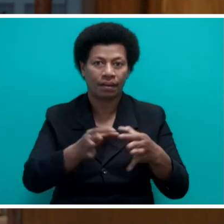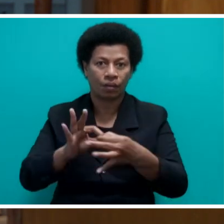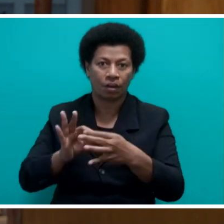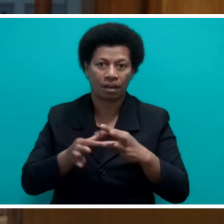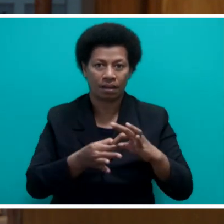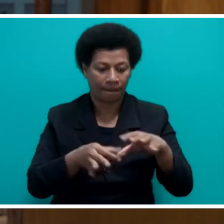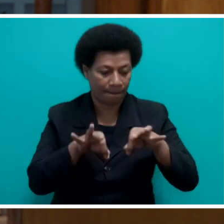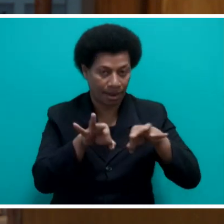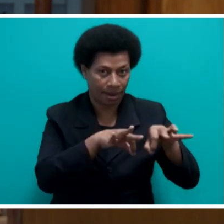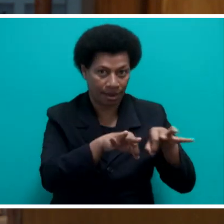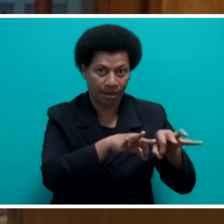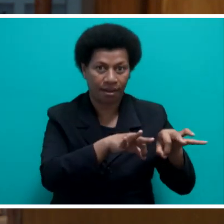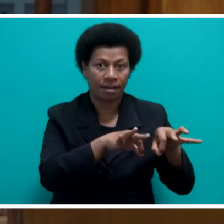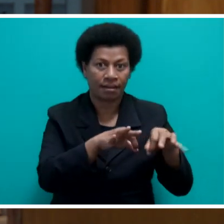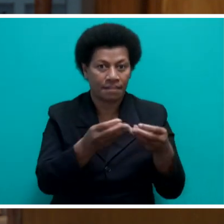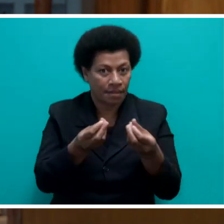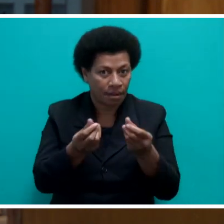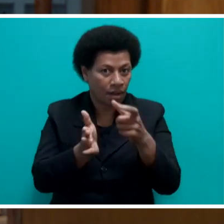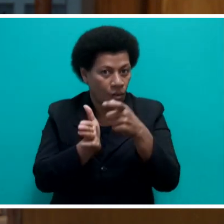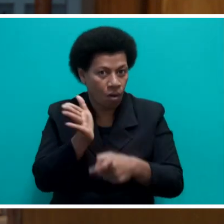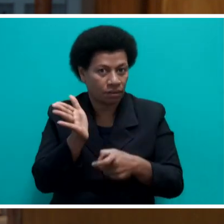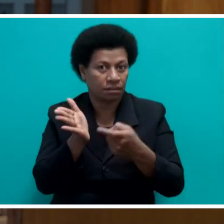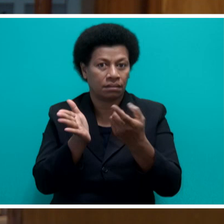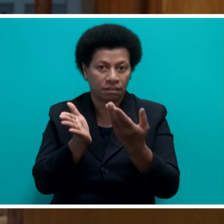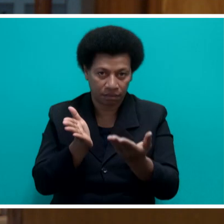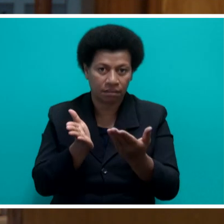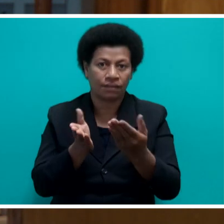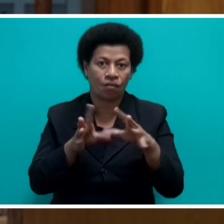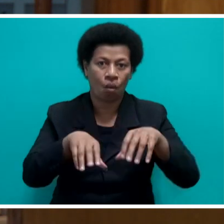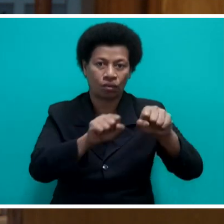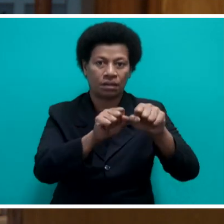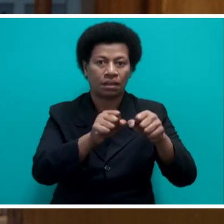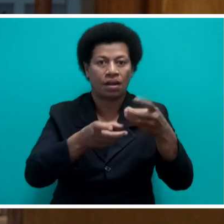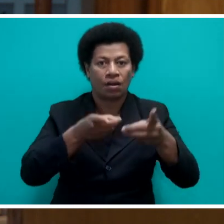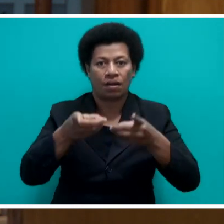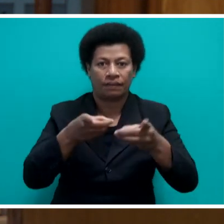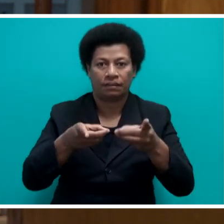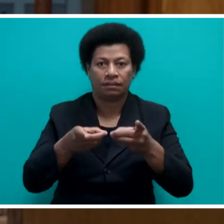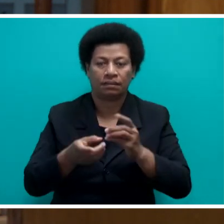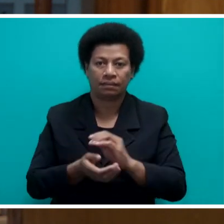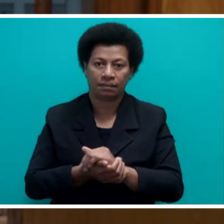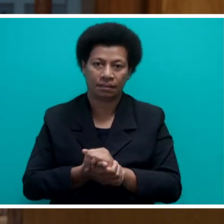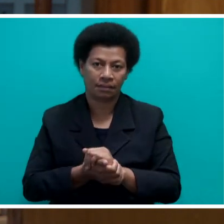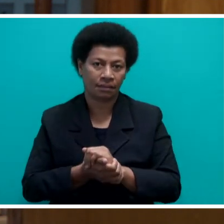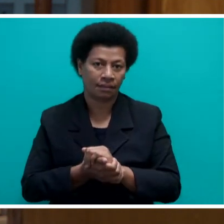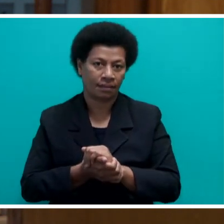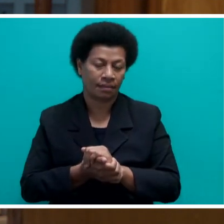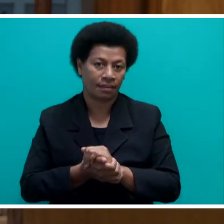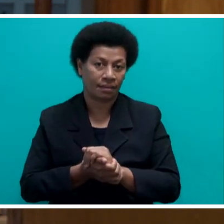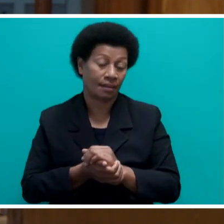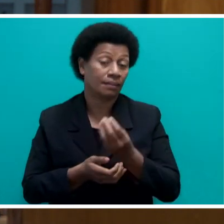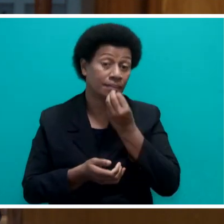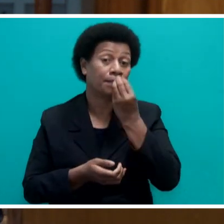logistics aspects of hosting that conference. Honorable Speaker, sir, as alluded earlier,